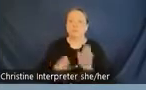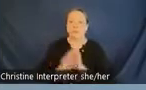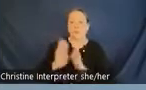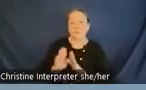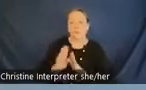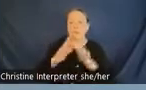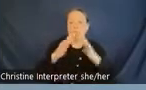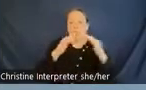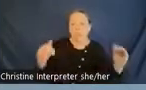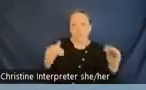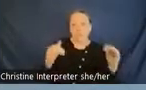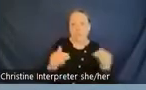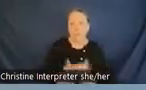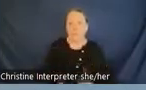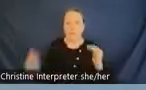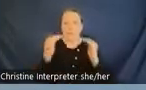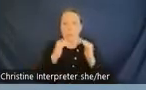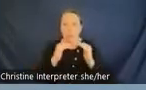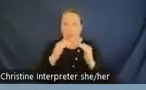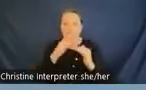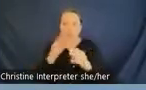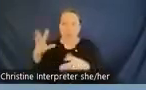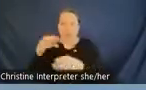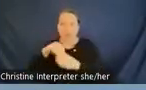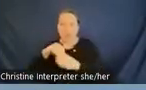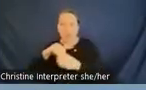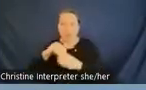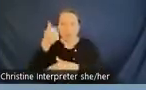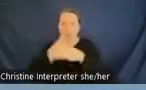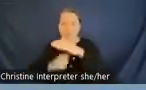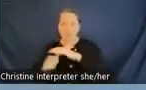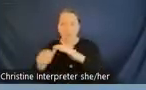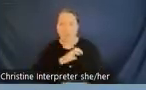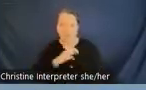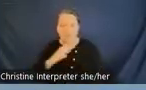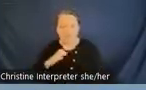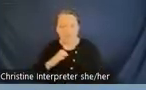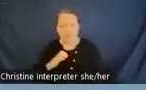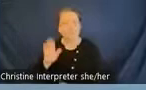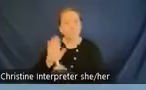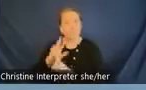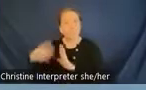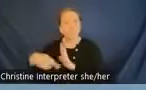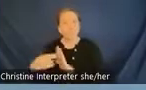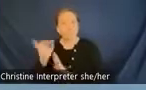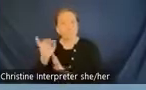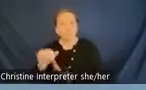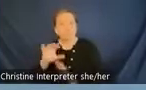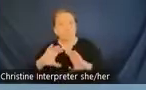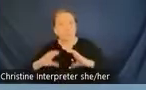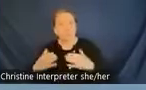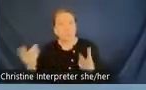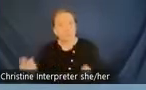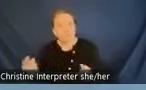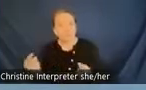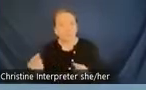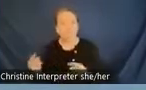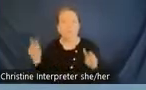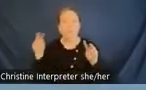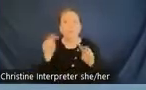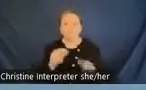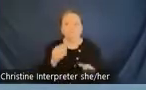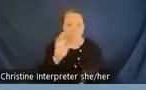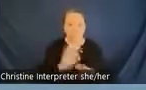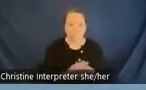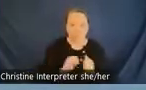and inclusion subcommittee. And their role is going to be not only to look at how we